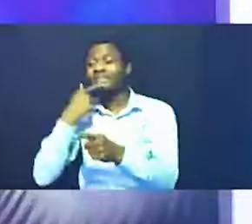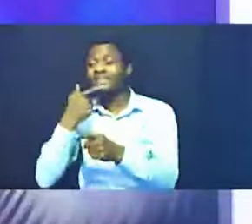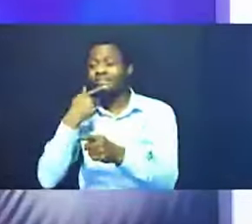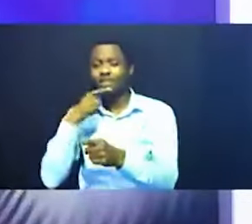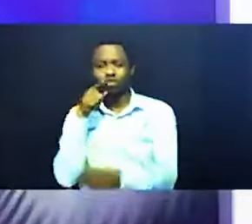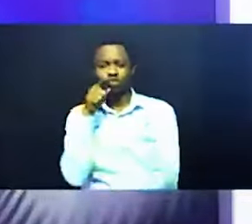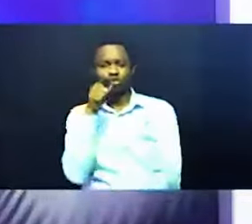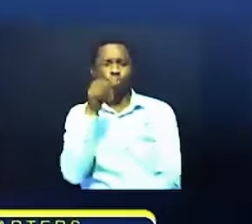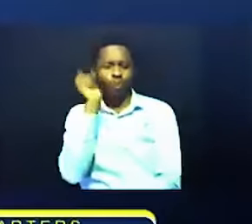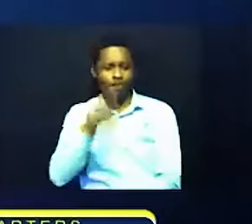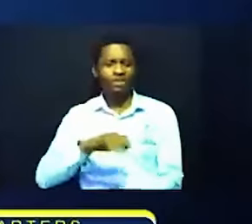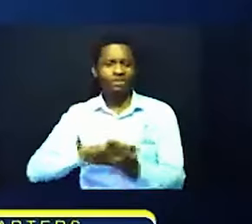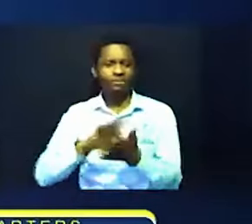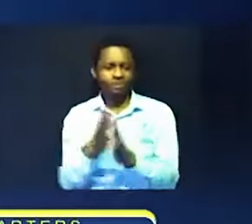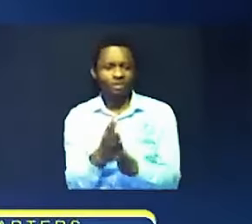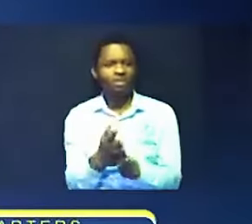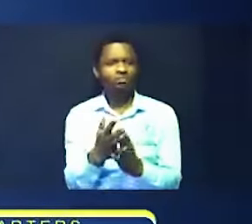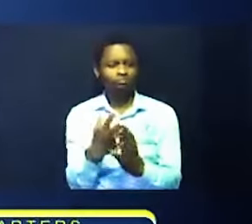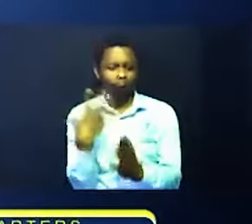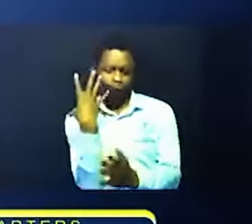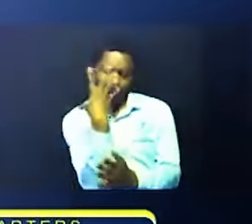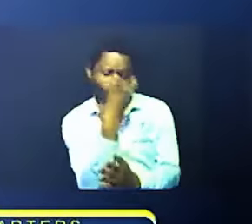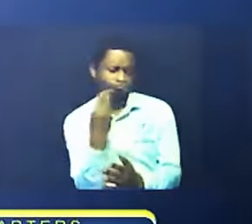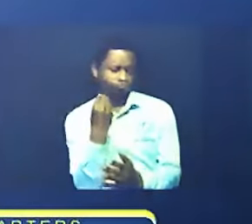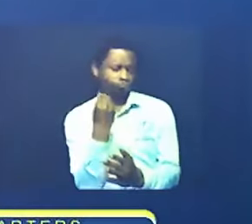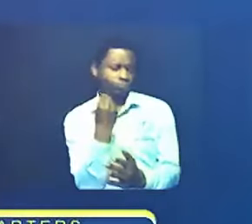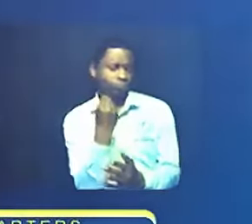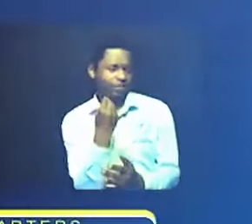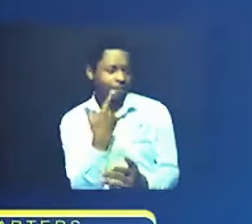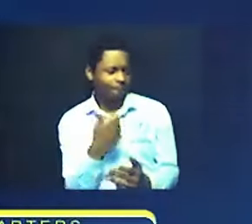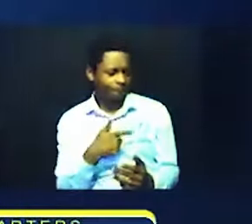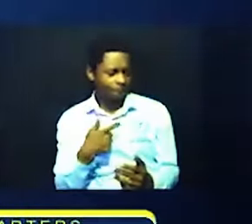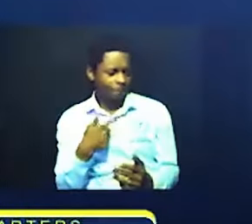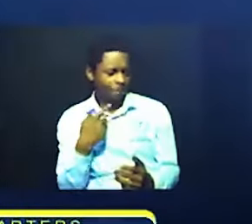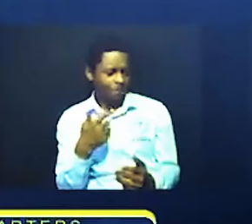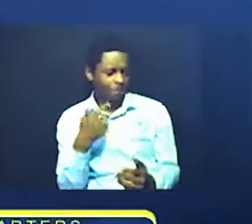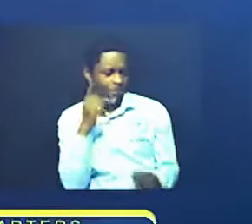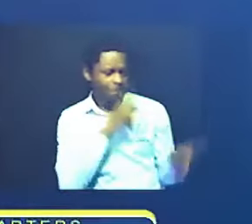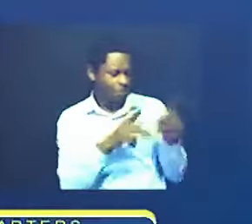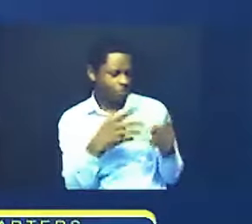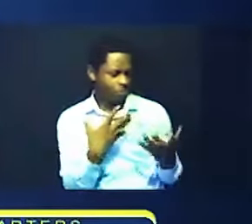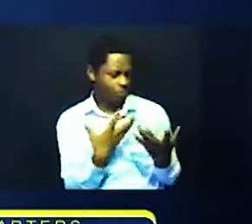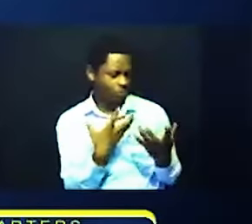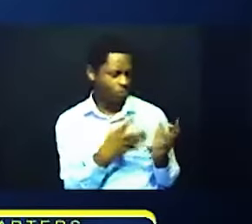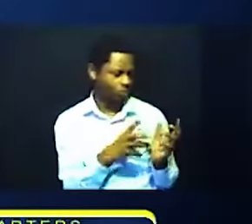do not compromise your convictions for the sake of popularity